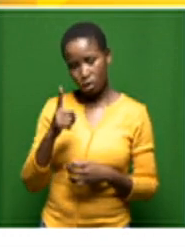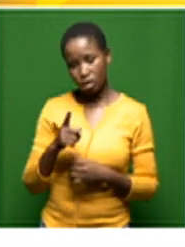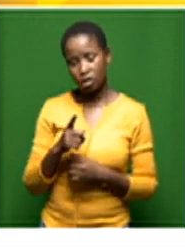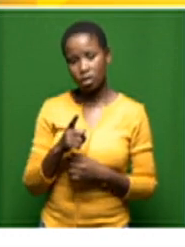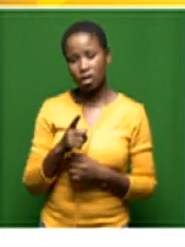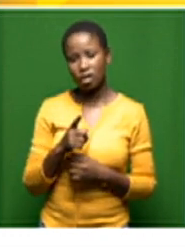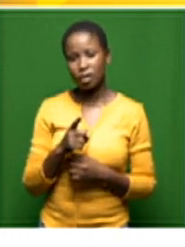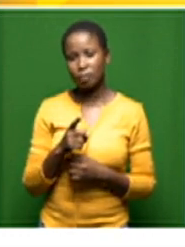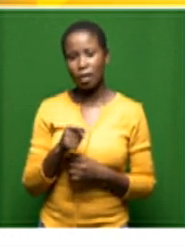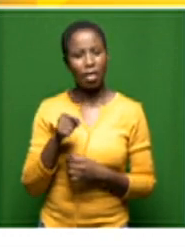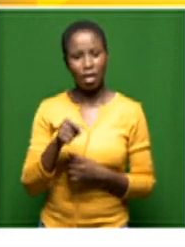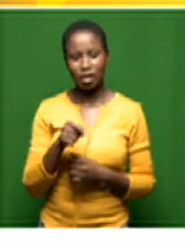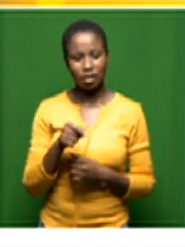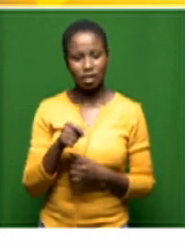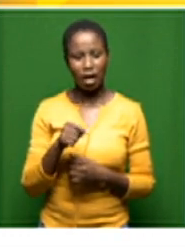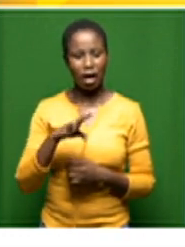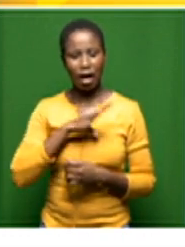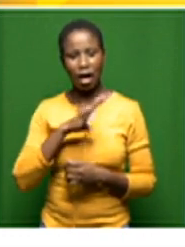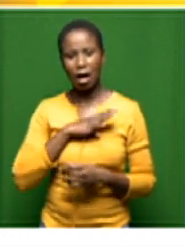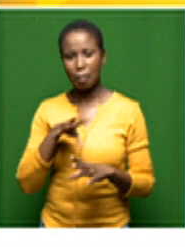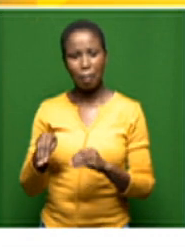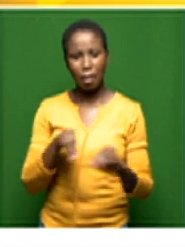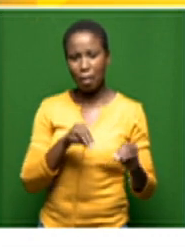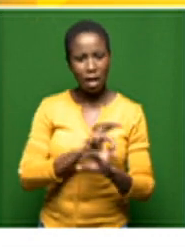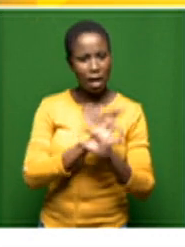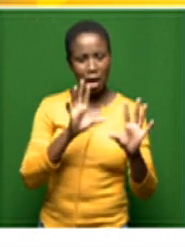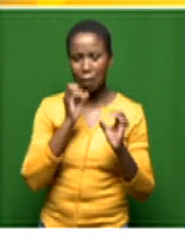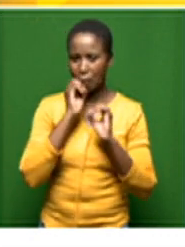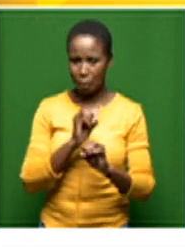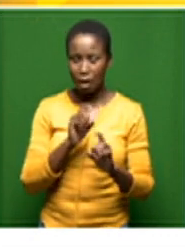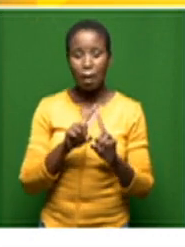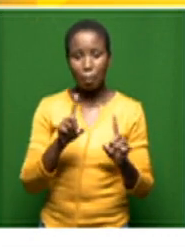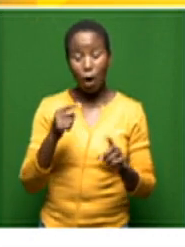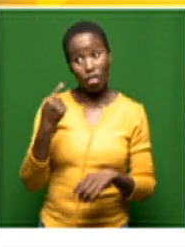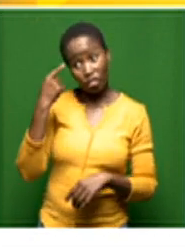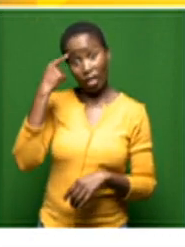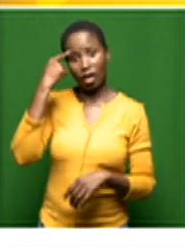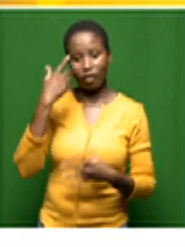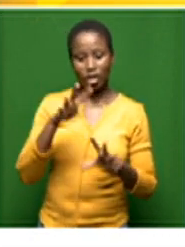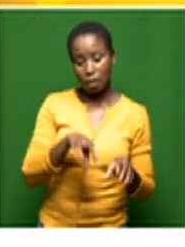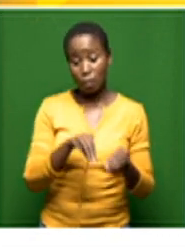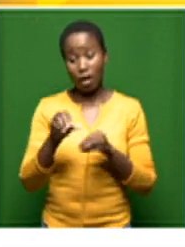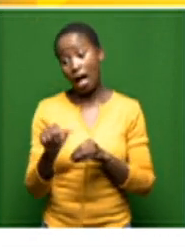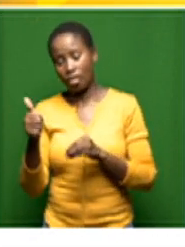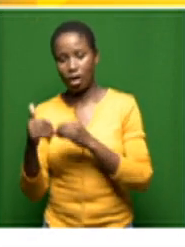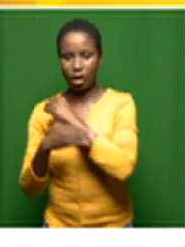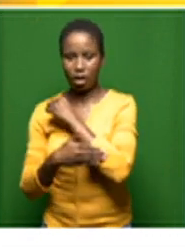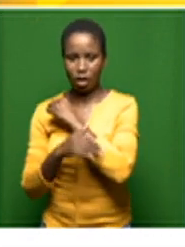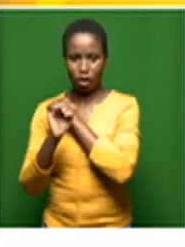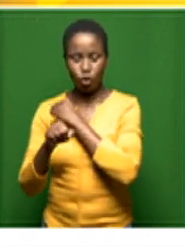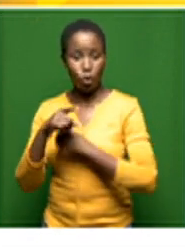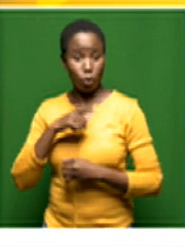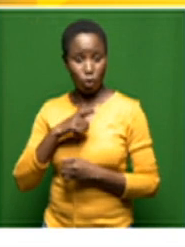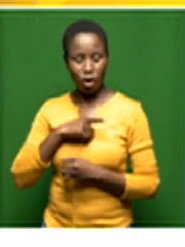It's not clear where, but we suspect that they've gone to neighboring countries because the area